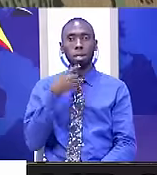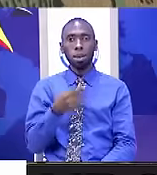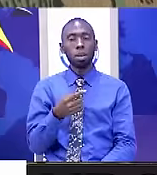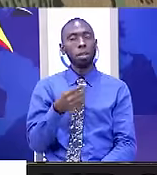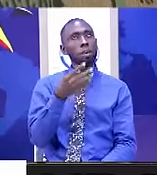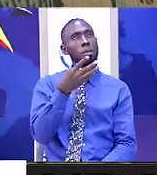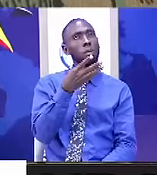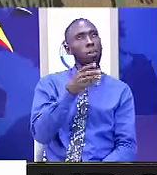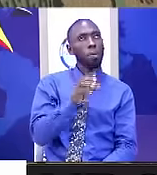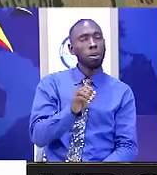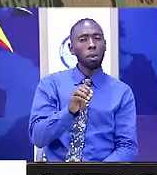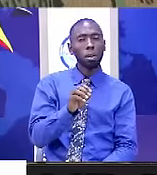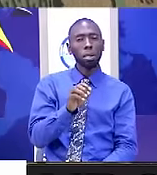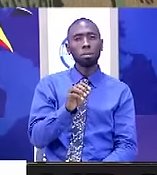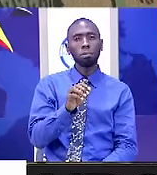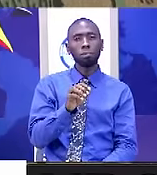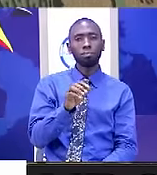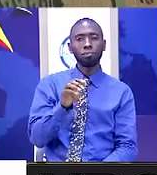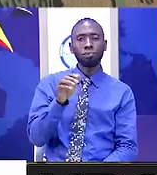40,000 to 50,000